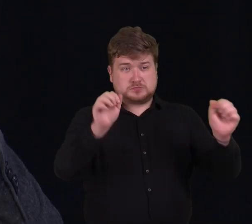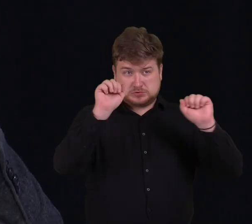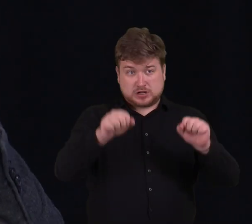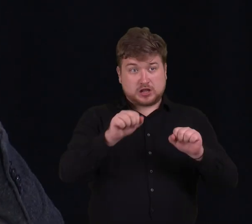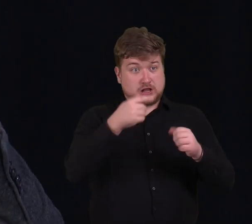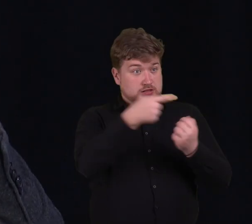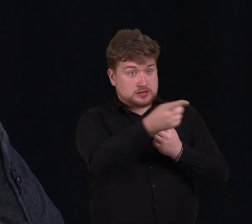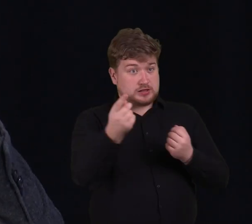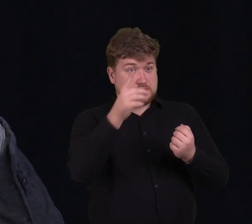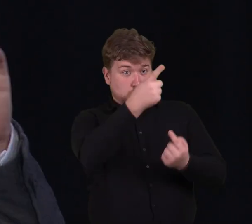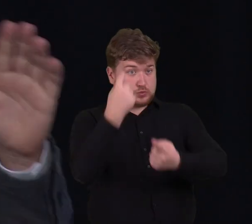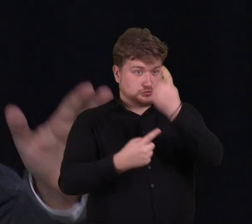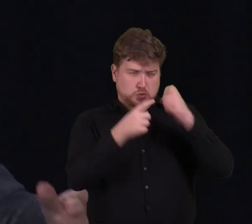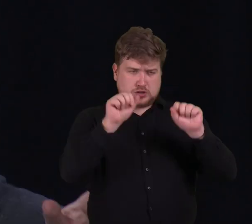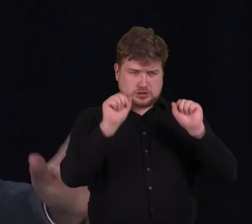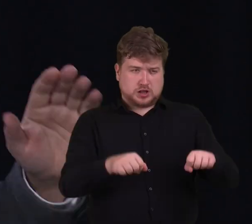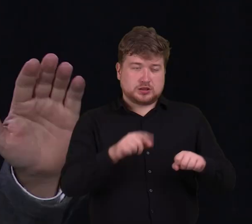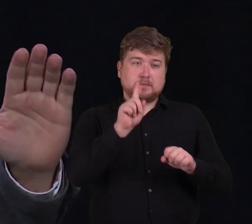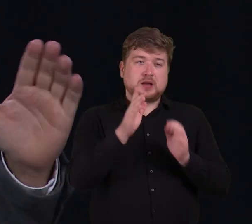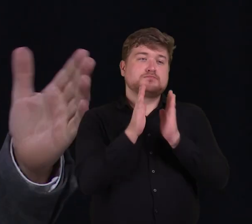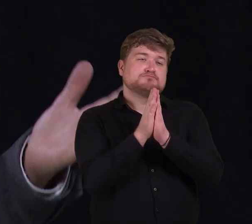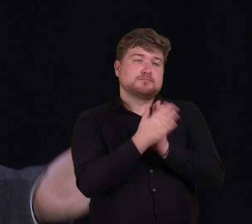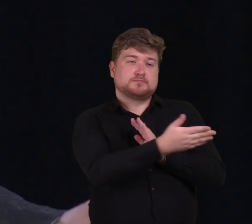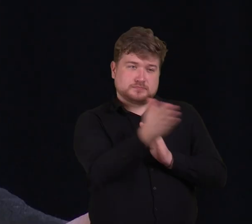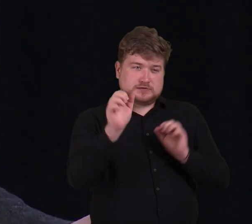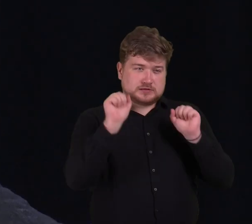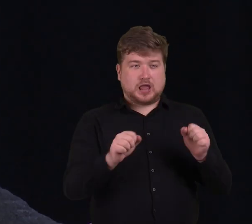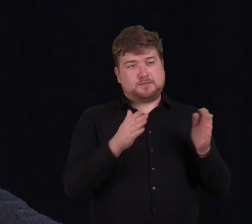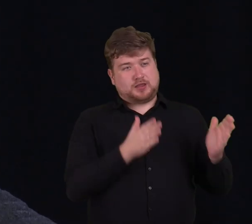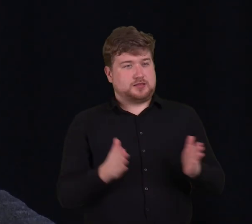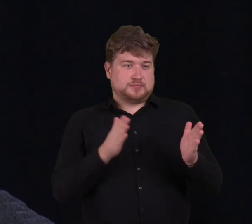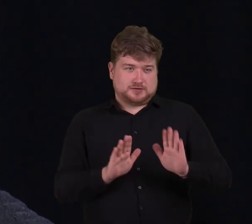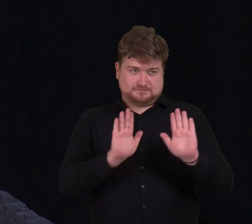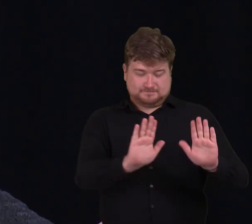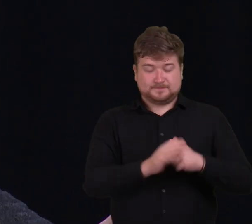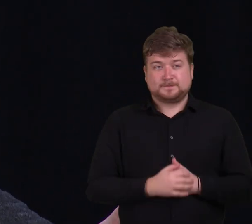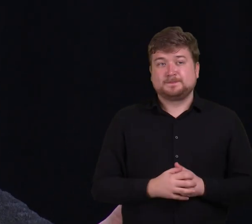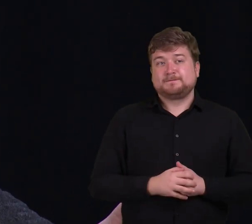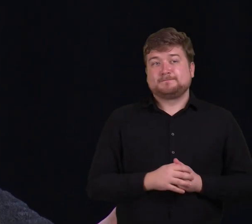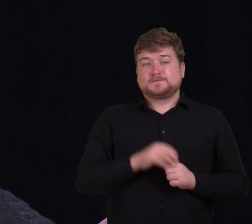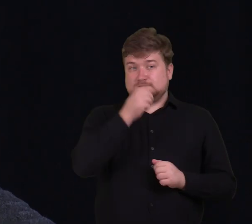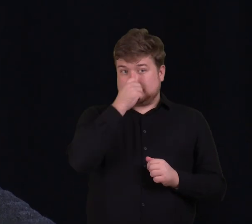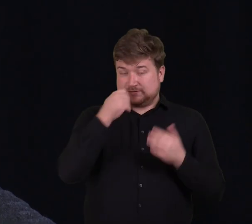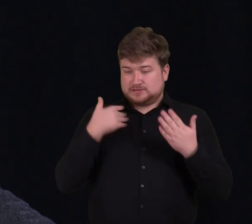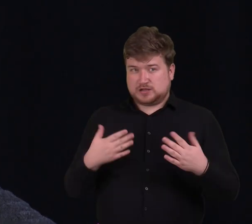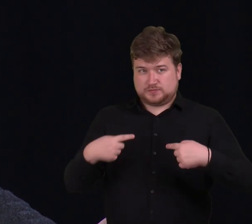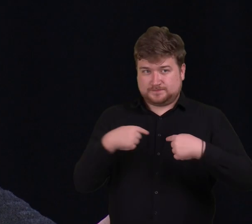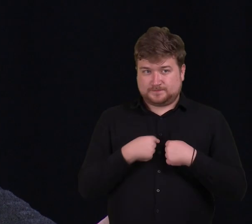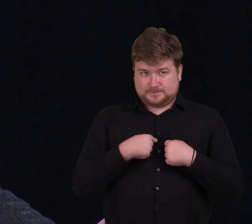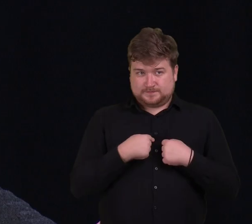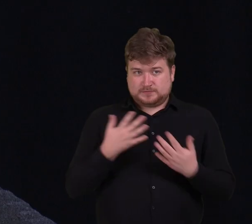the maybe 2 minutes of the reaction to sum up. Guys, we are representing actually the bottom-up approach.